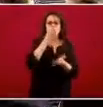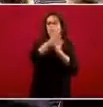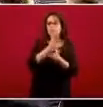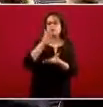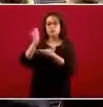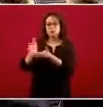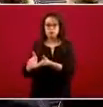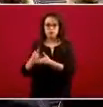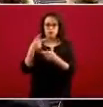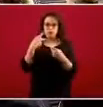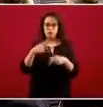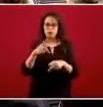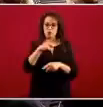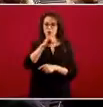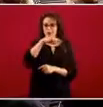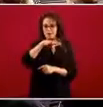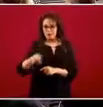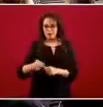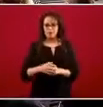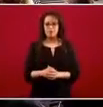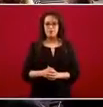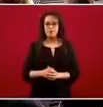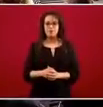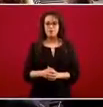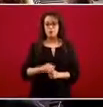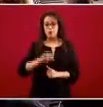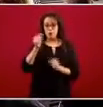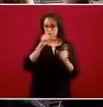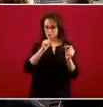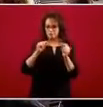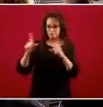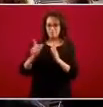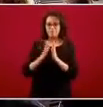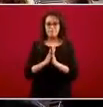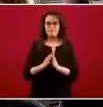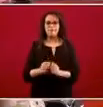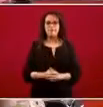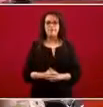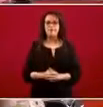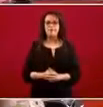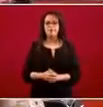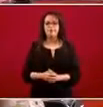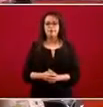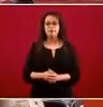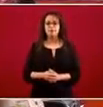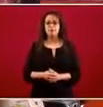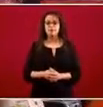and attention regarding any symptoms that you might be experimenting.